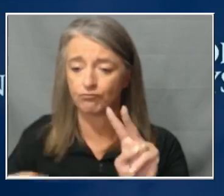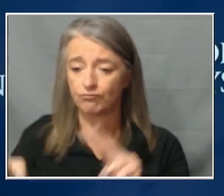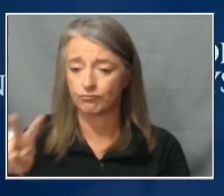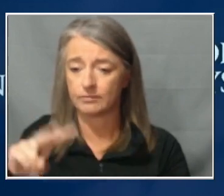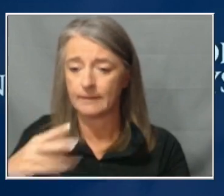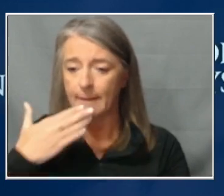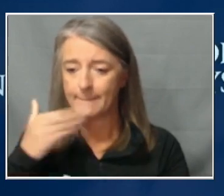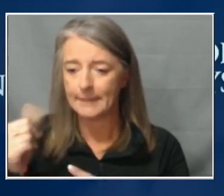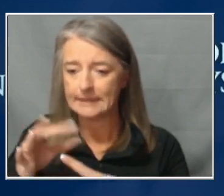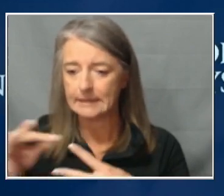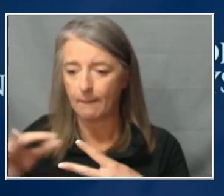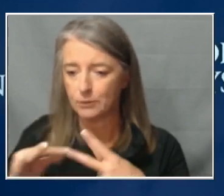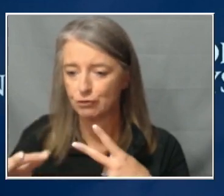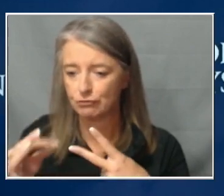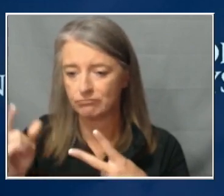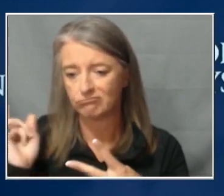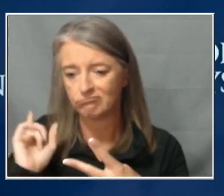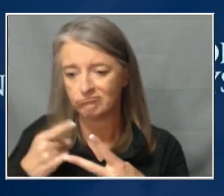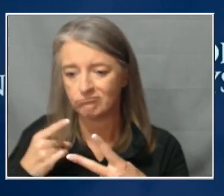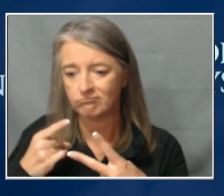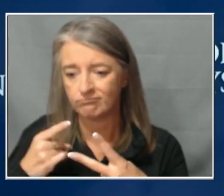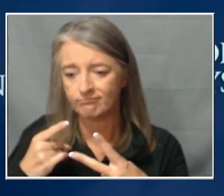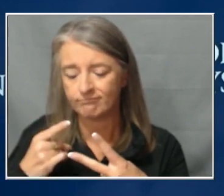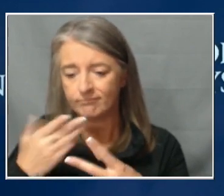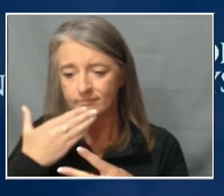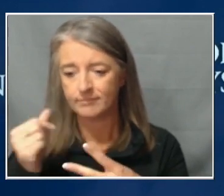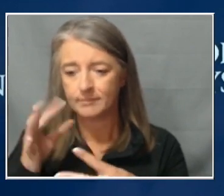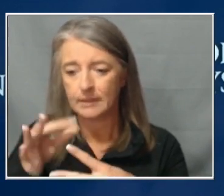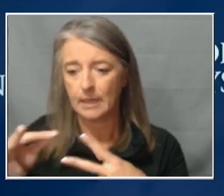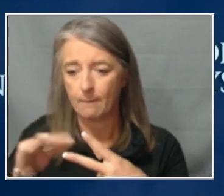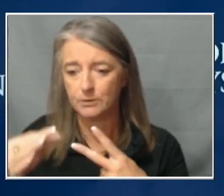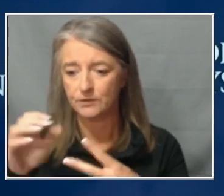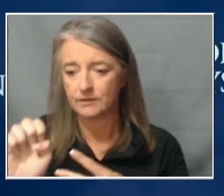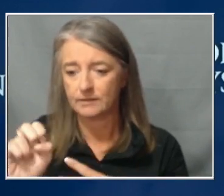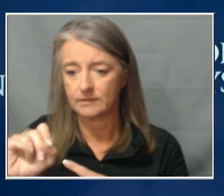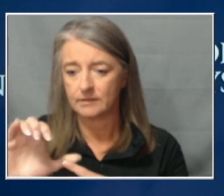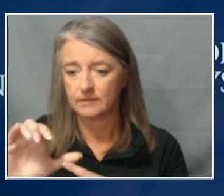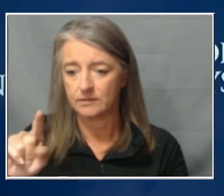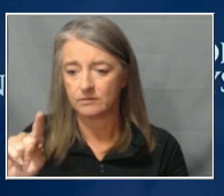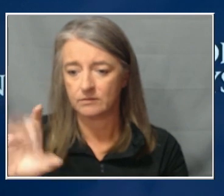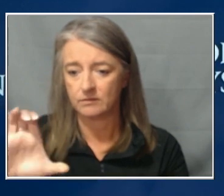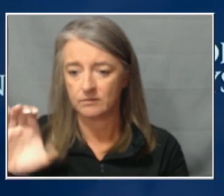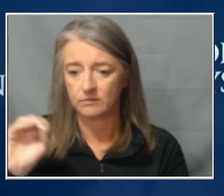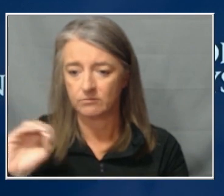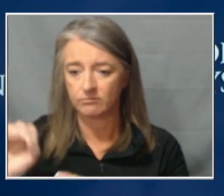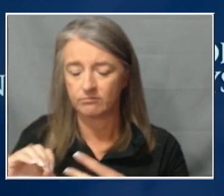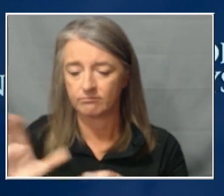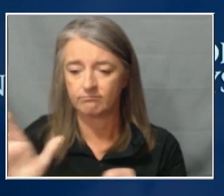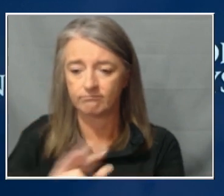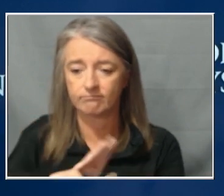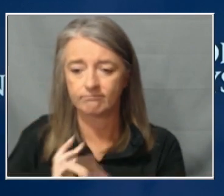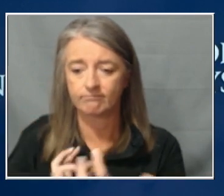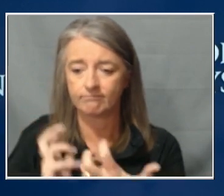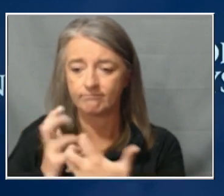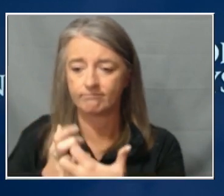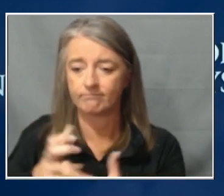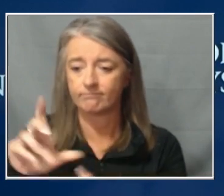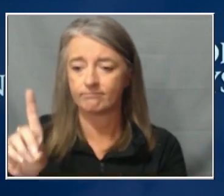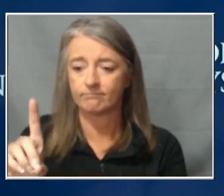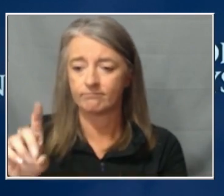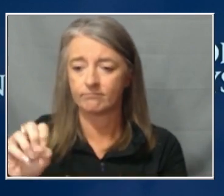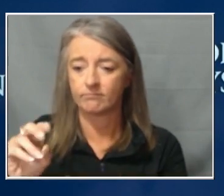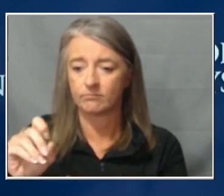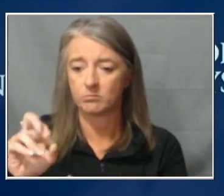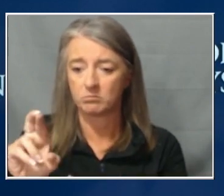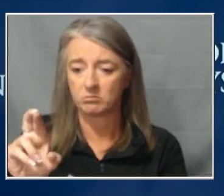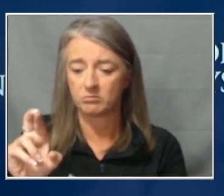best options. So the best option in Eric's case would be a fully matched donor. And